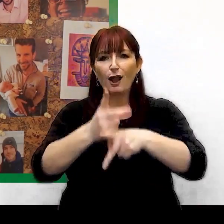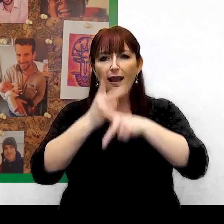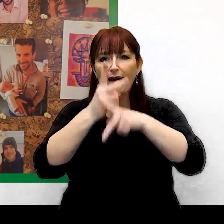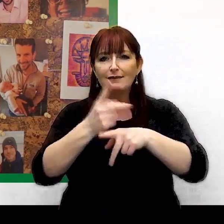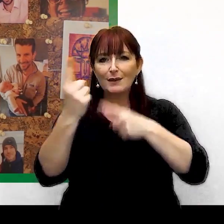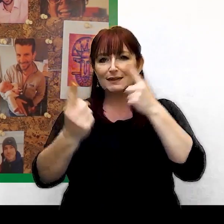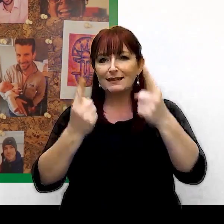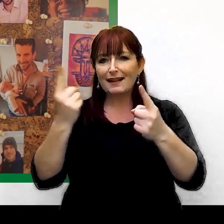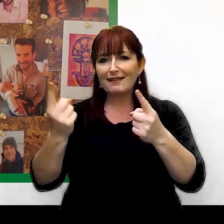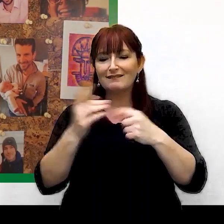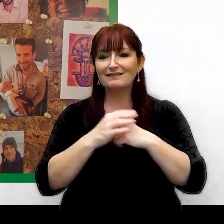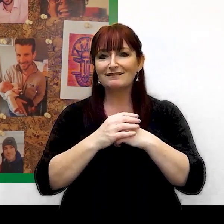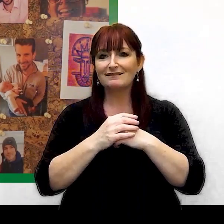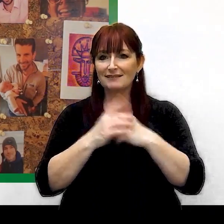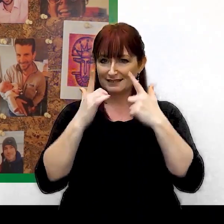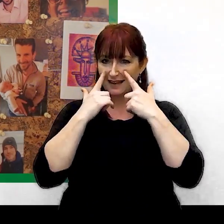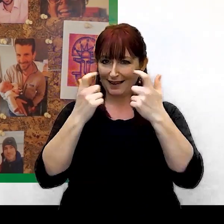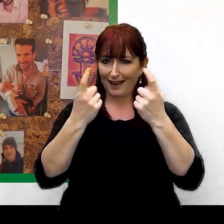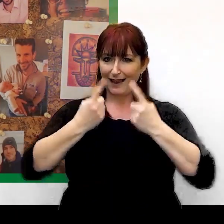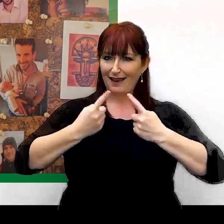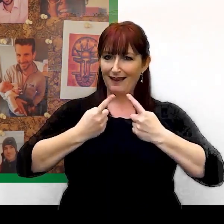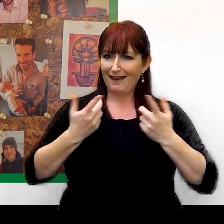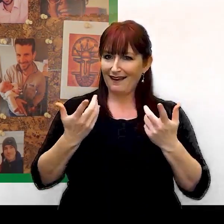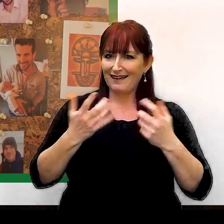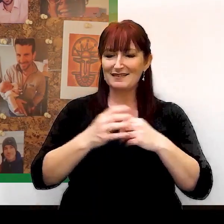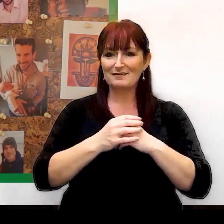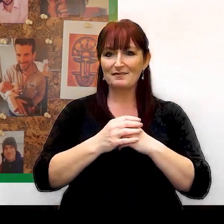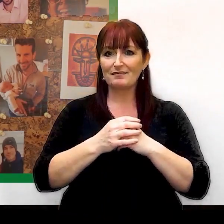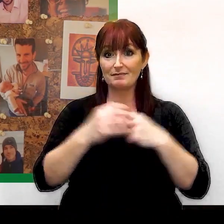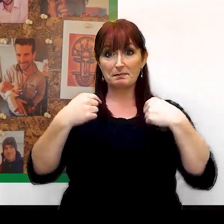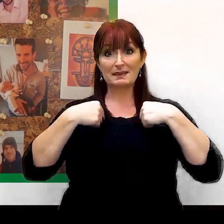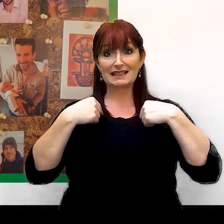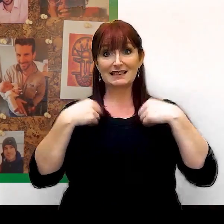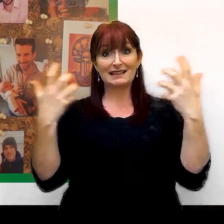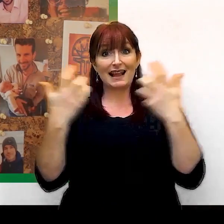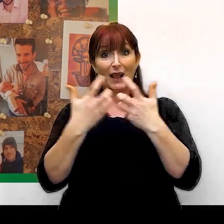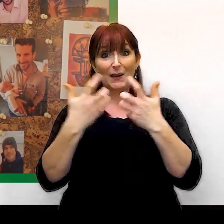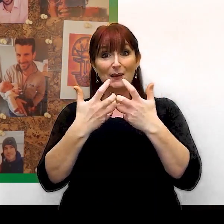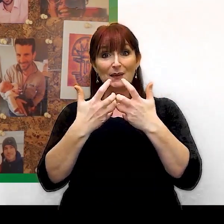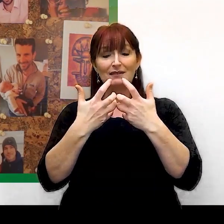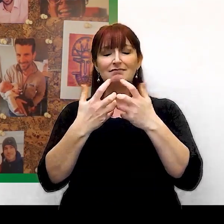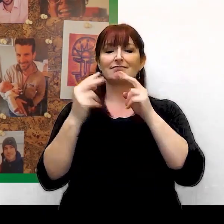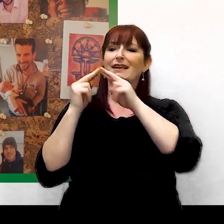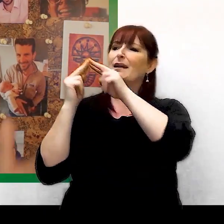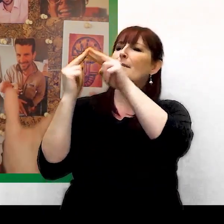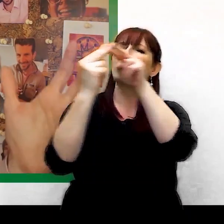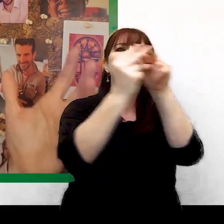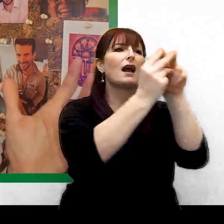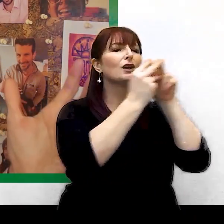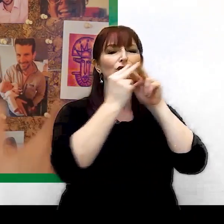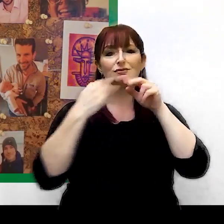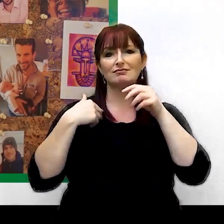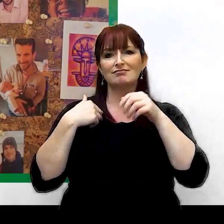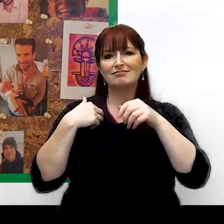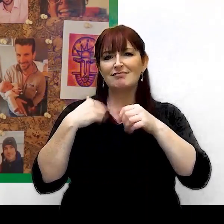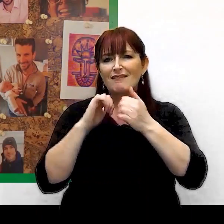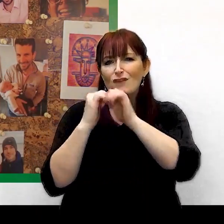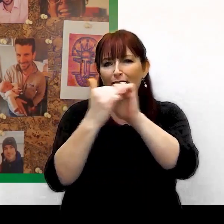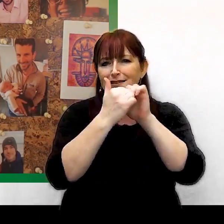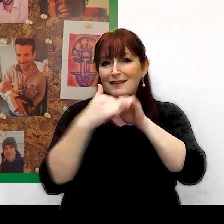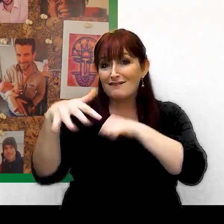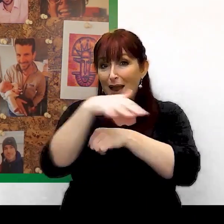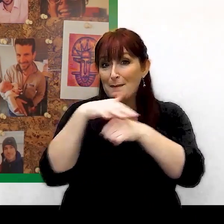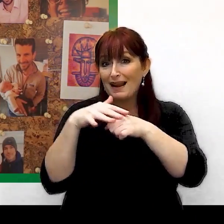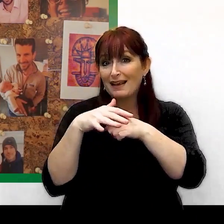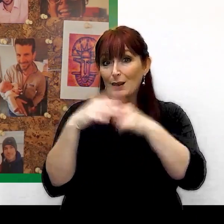yourself, taking care of your well-being. One of the ways that I do that is by keeping in touch with all of the friends and family